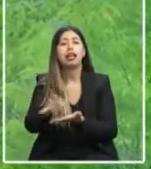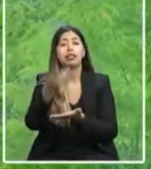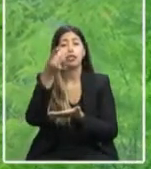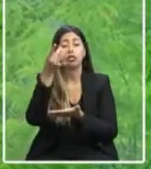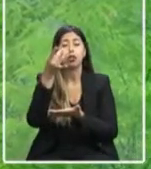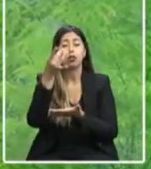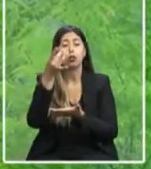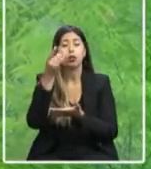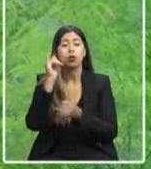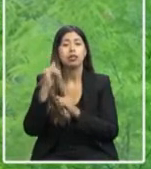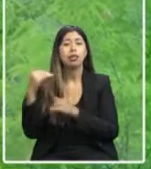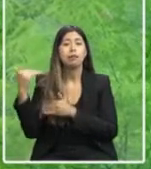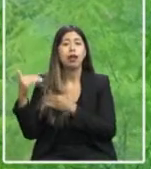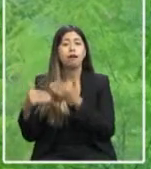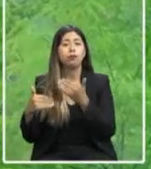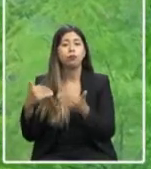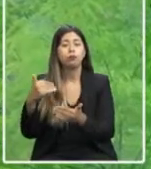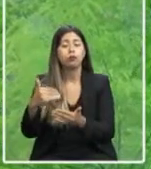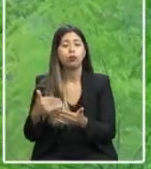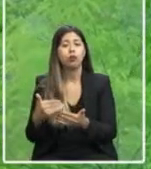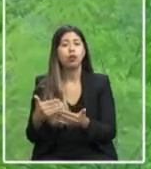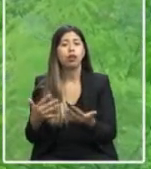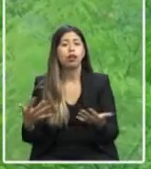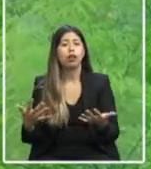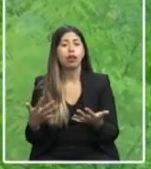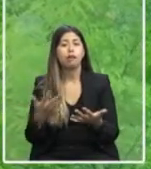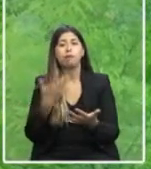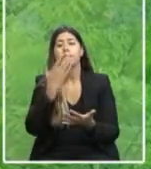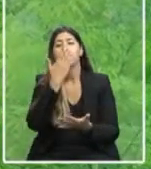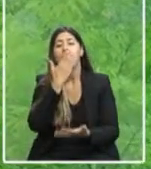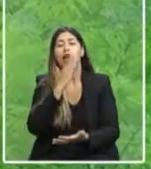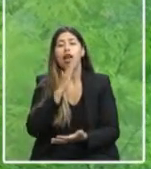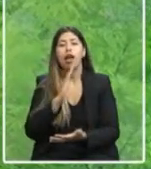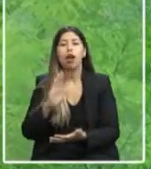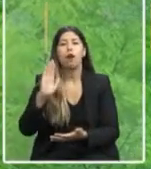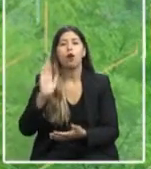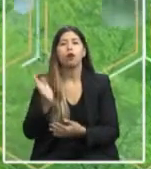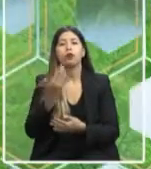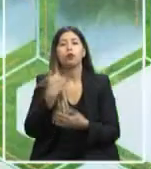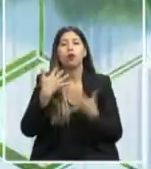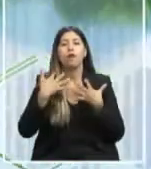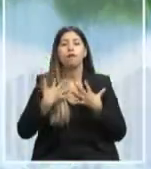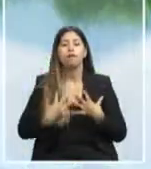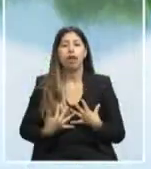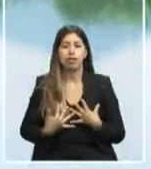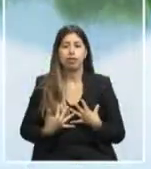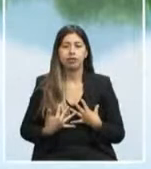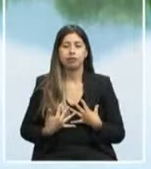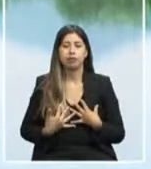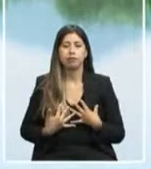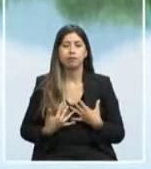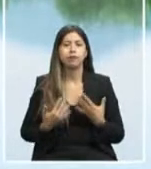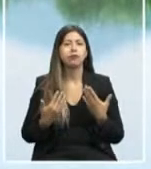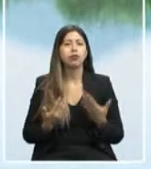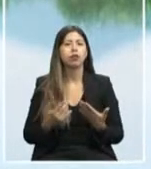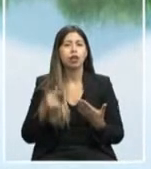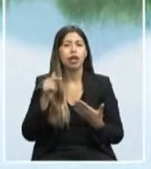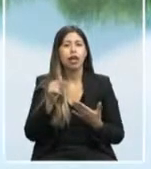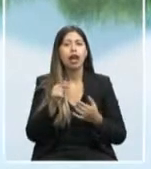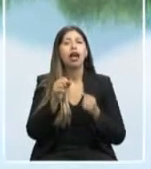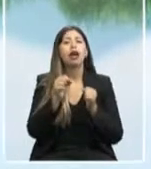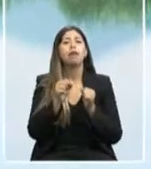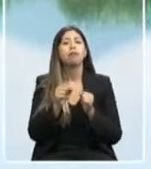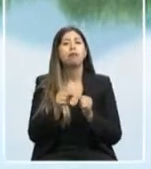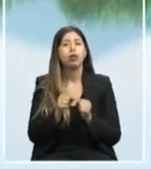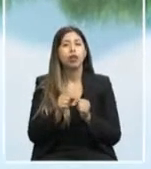health, so we can explain how genetic diseases survive over time. For example,